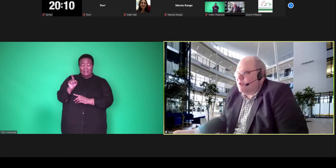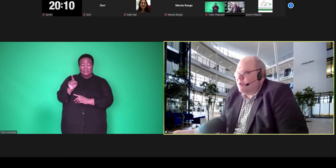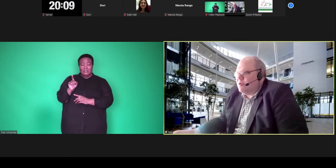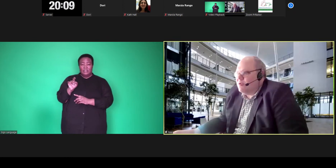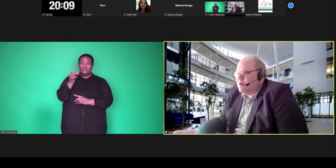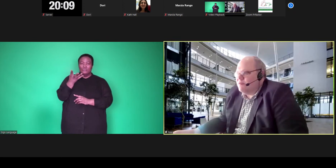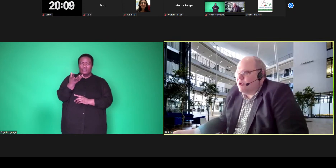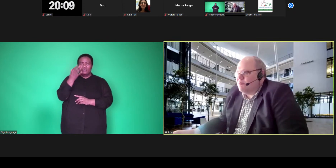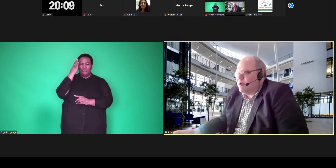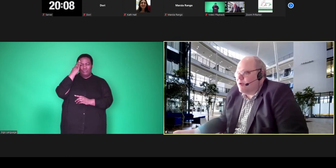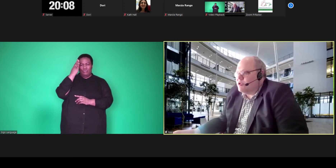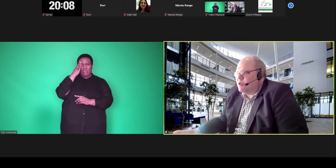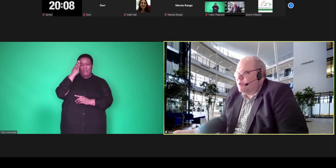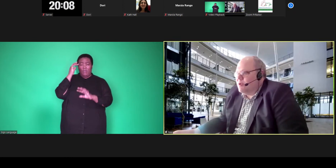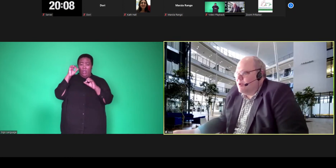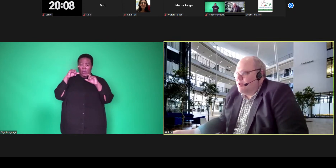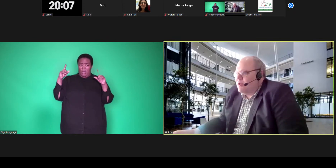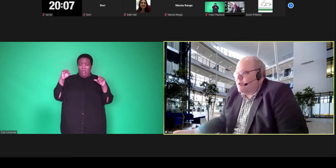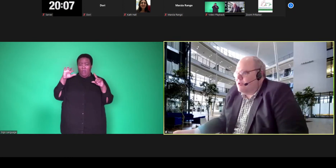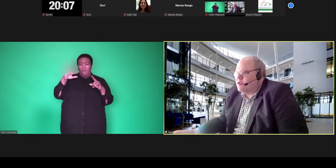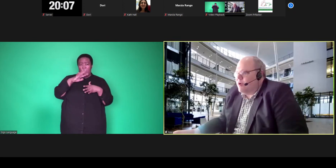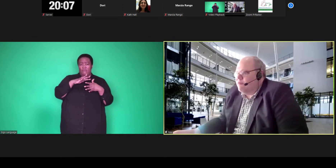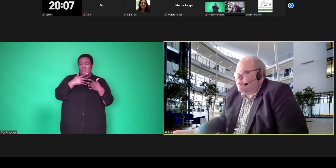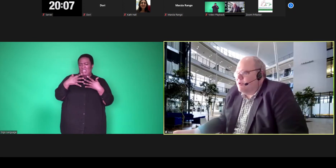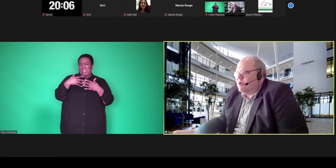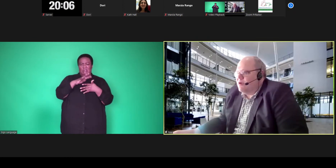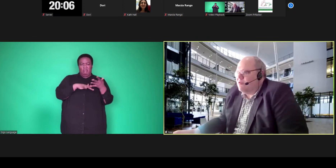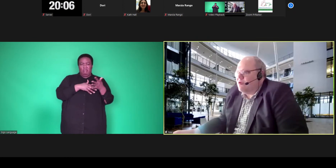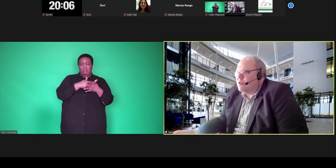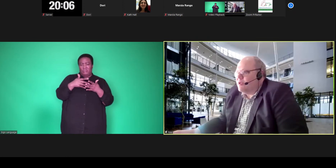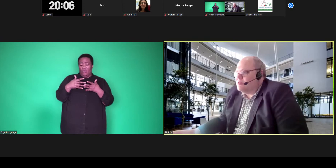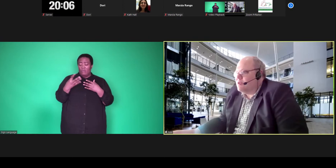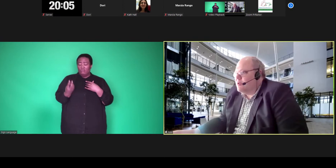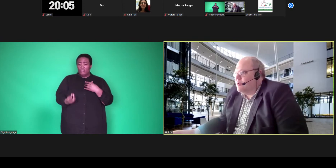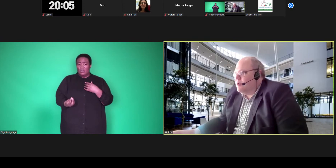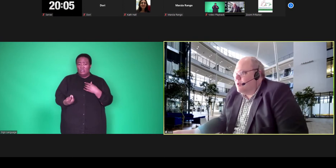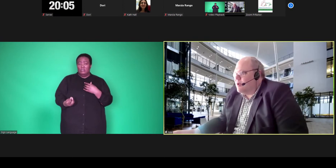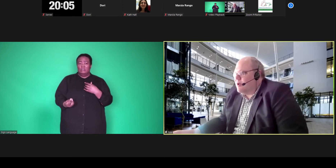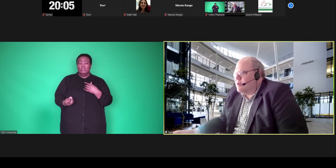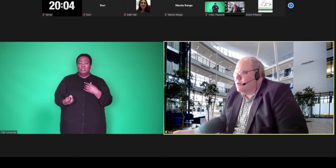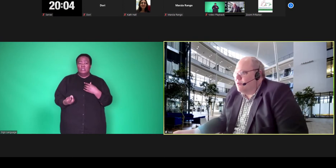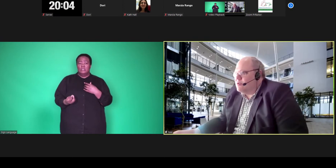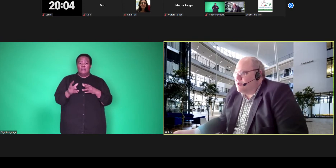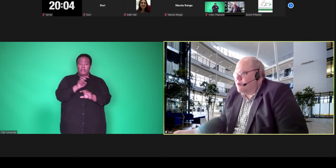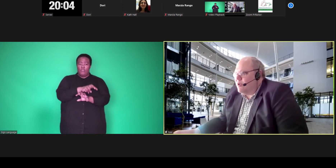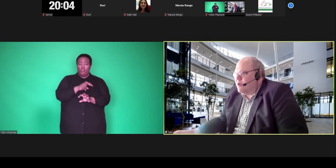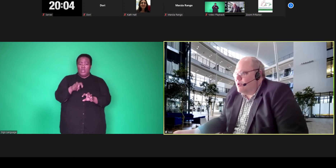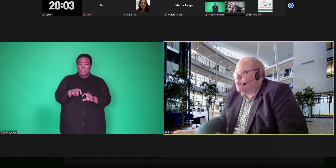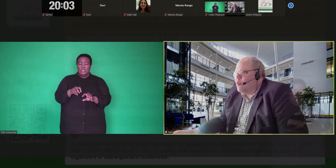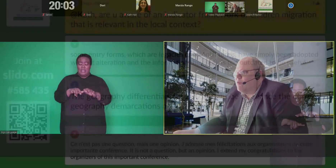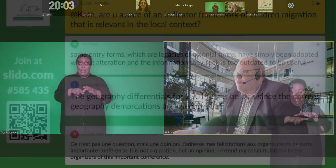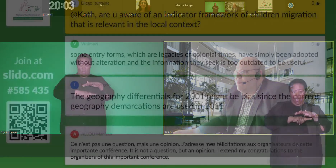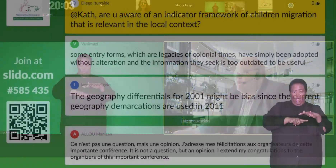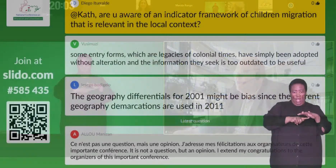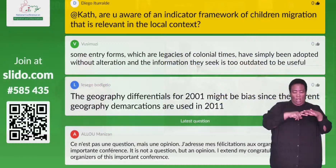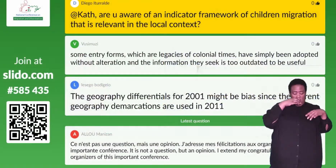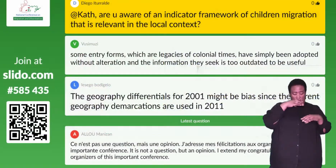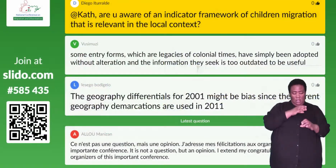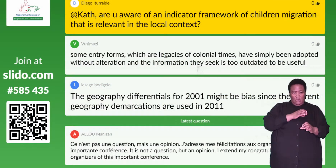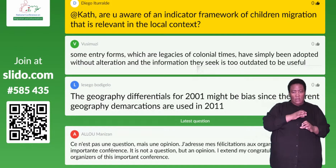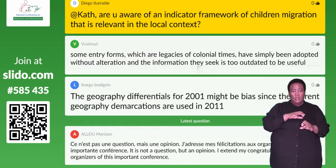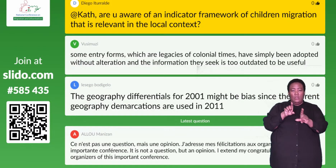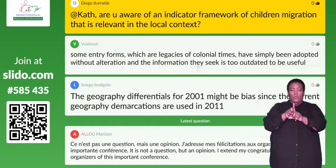of child migration that is relevant in a local context? And also there was one from